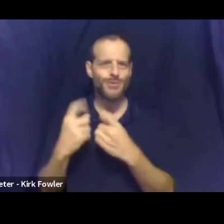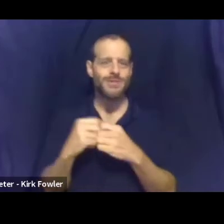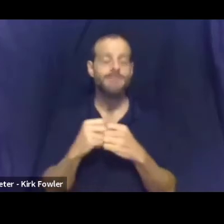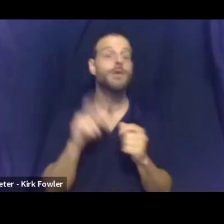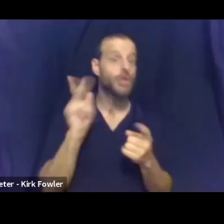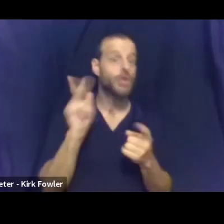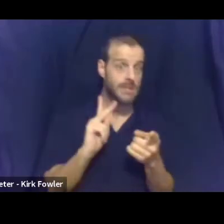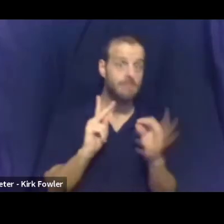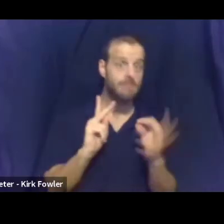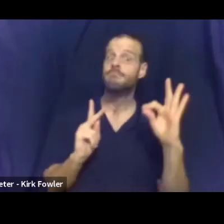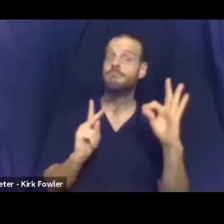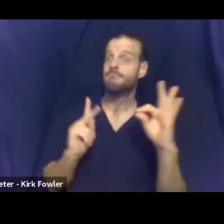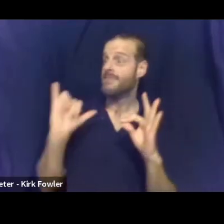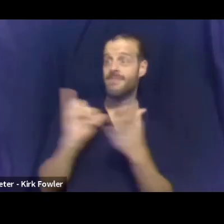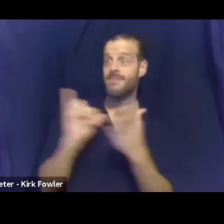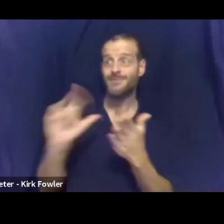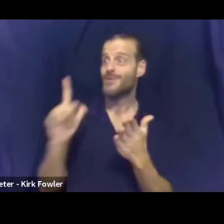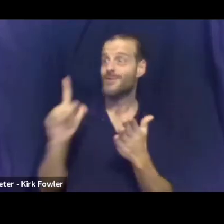That's it. Thank you all for coming.